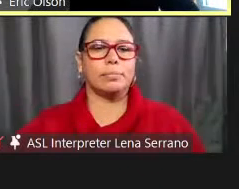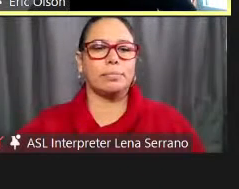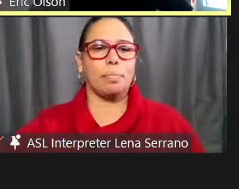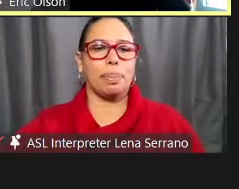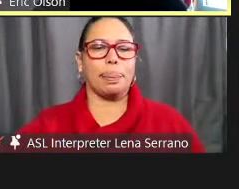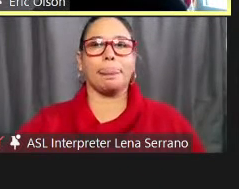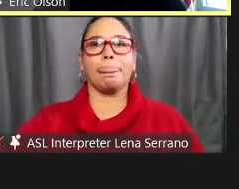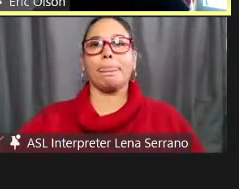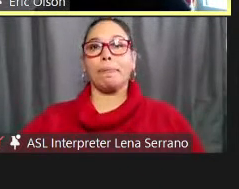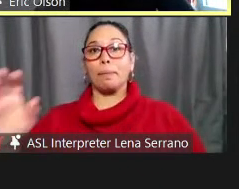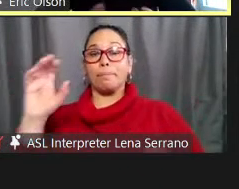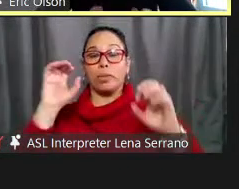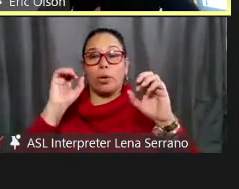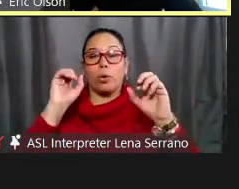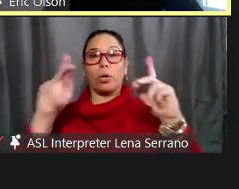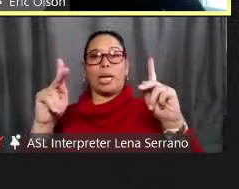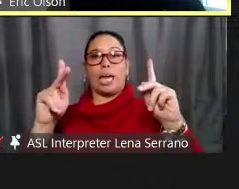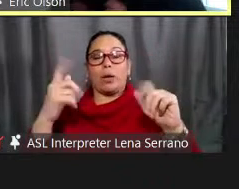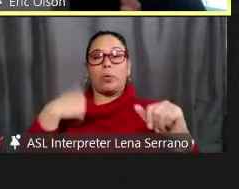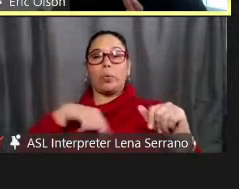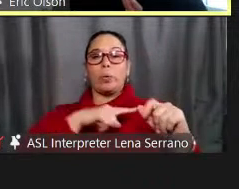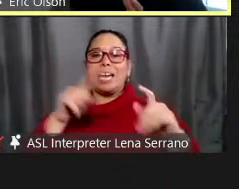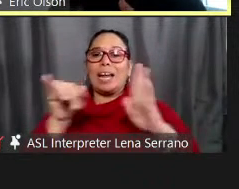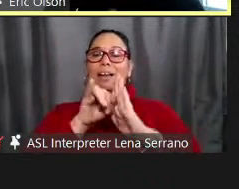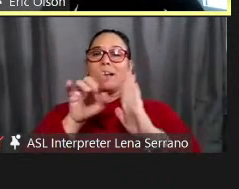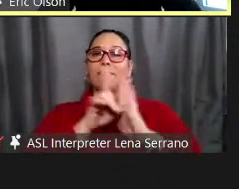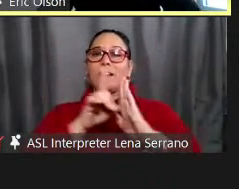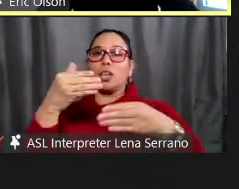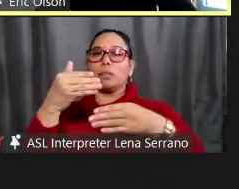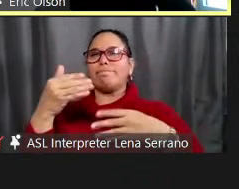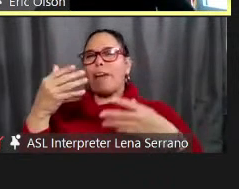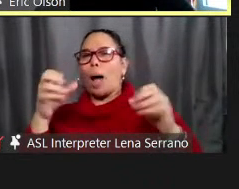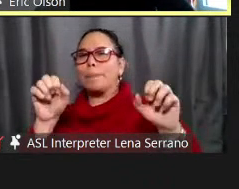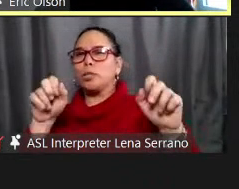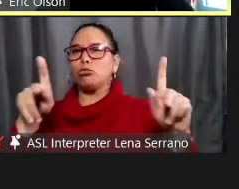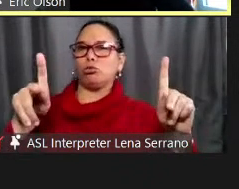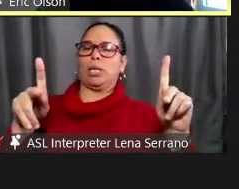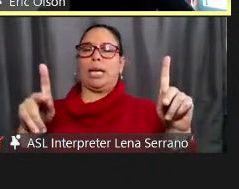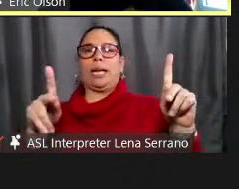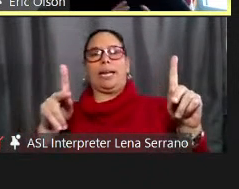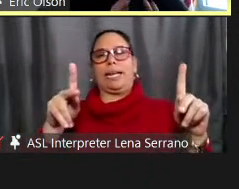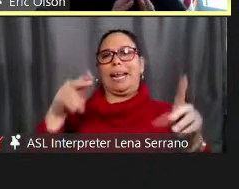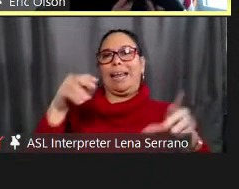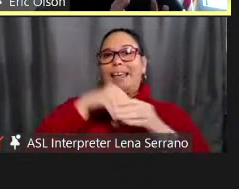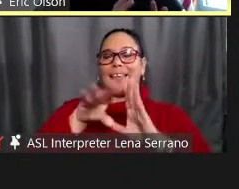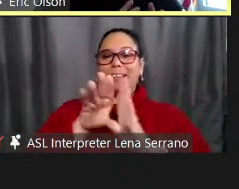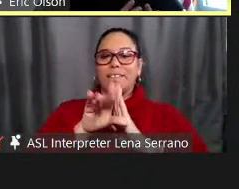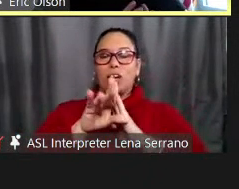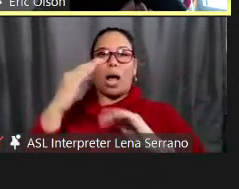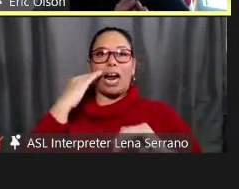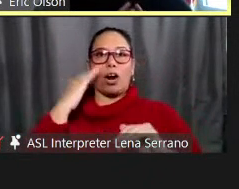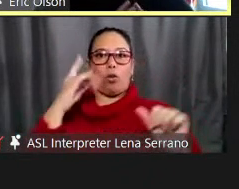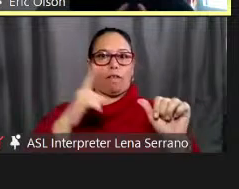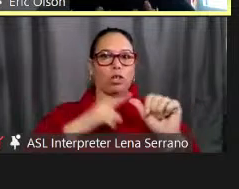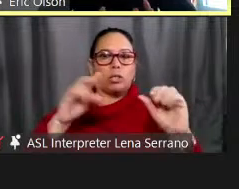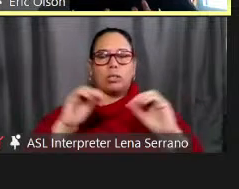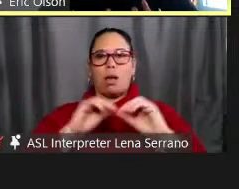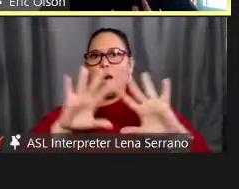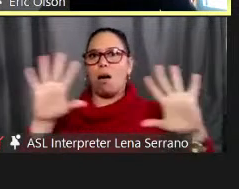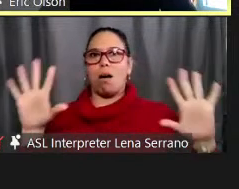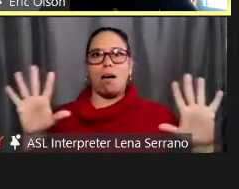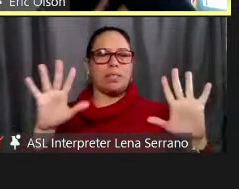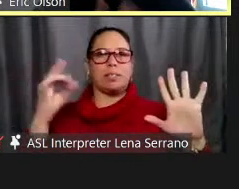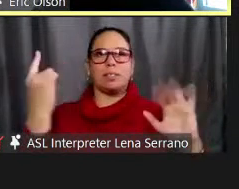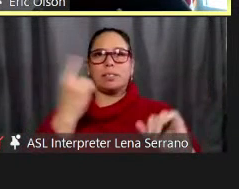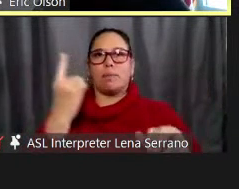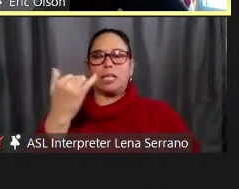Okay, do we identify some of those windows of opportunity that presented themselves in the video? I know for me, like the first glaringly obvious sign that something is